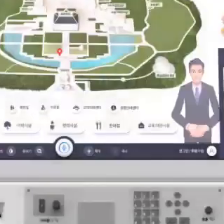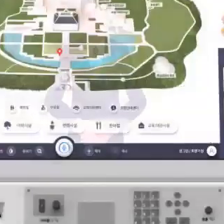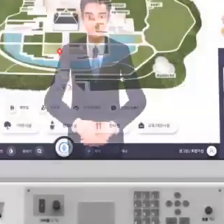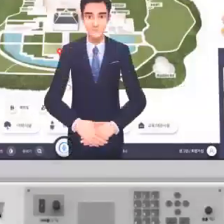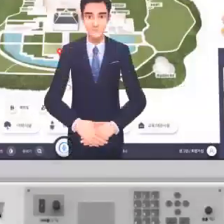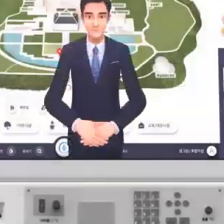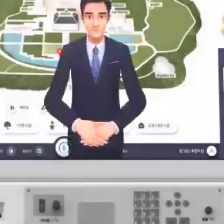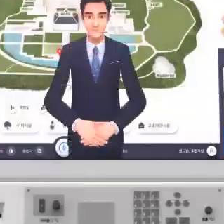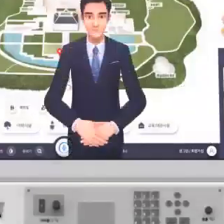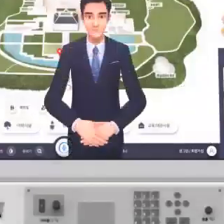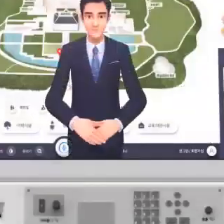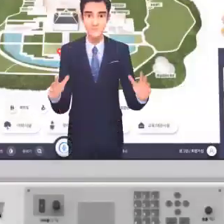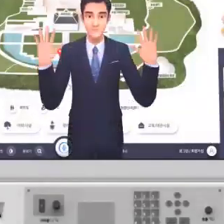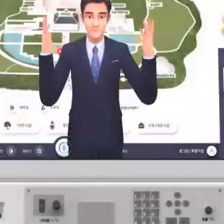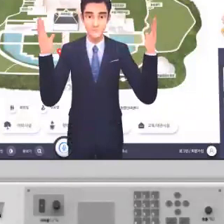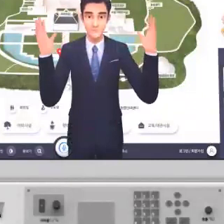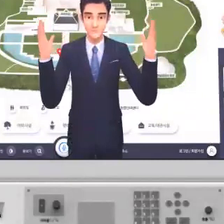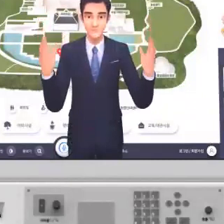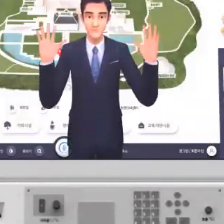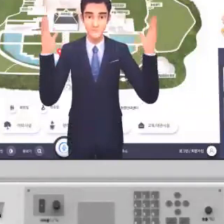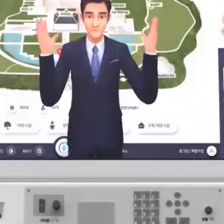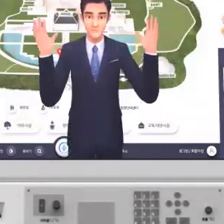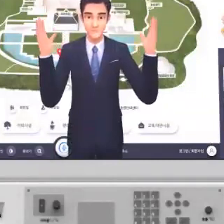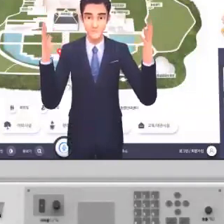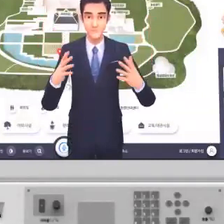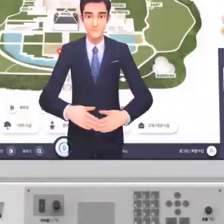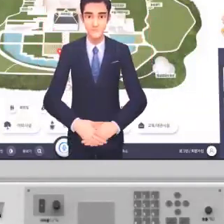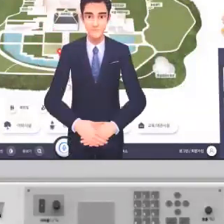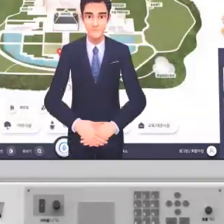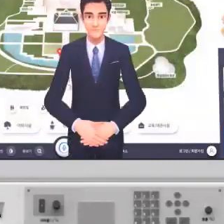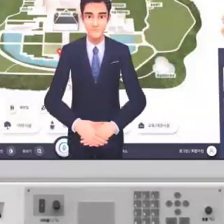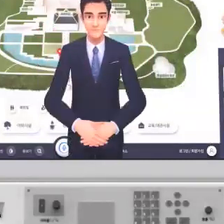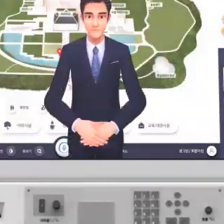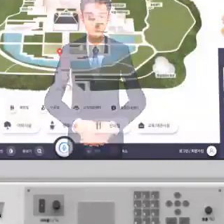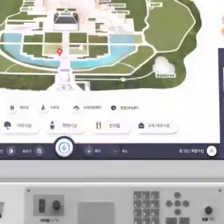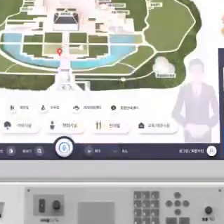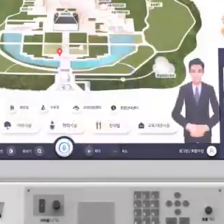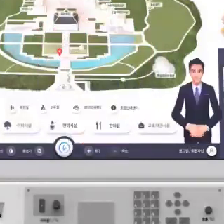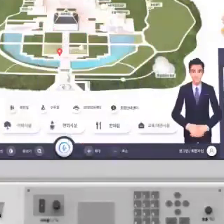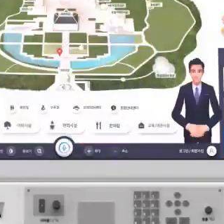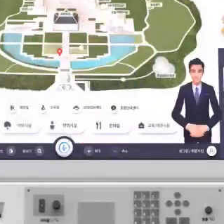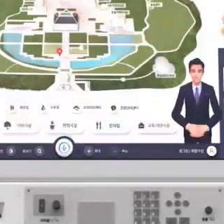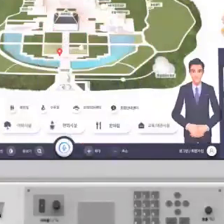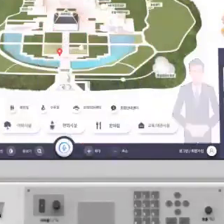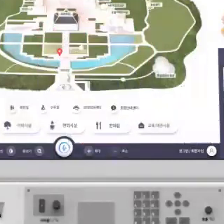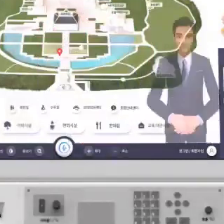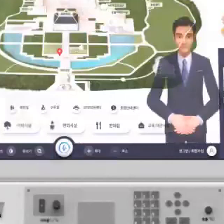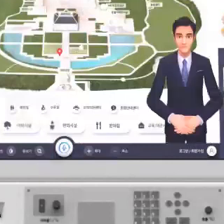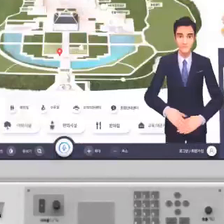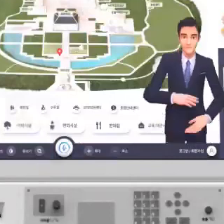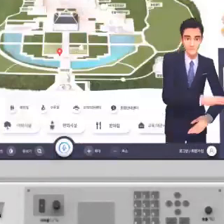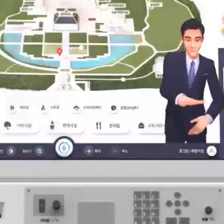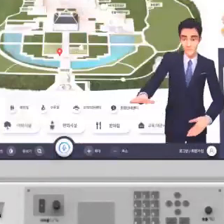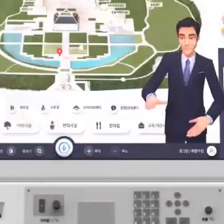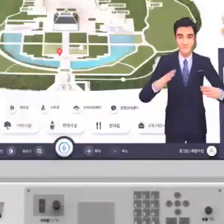kiosk has been implemented everywhere, but not many kiosks has universal design. So we designed